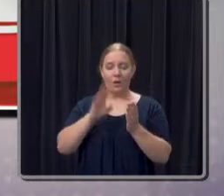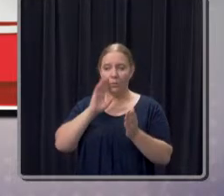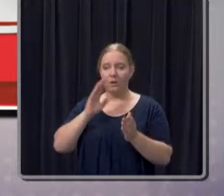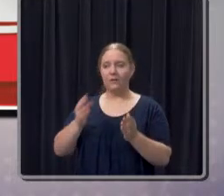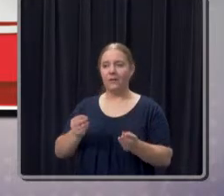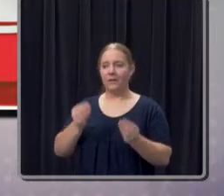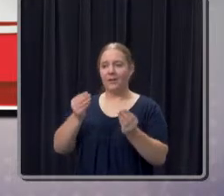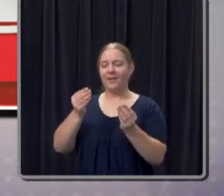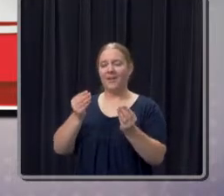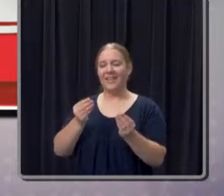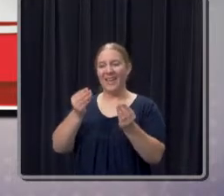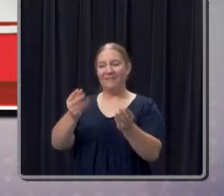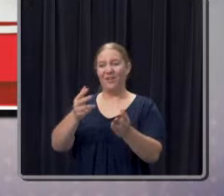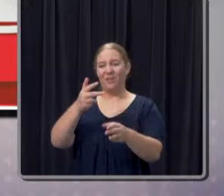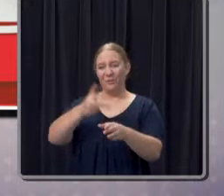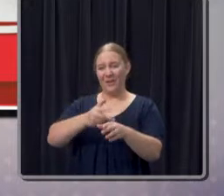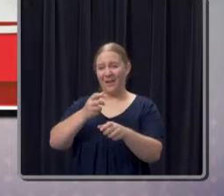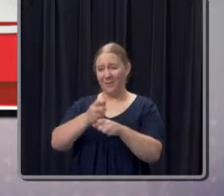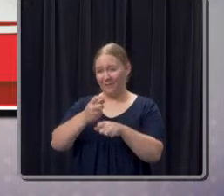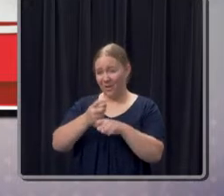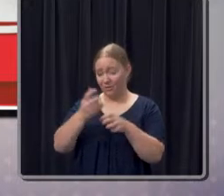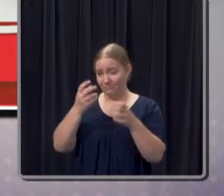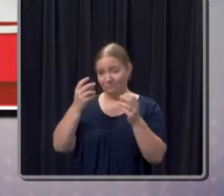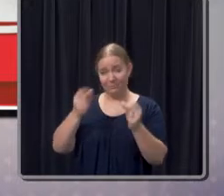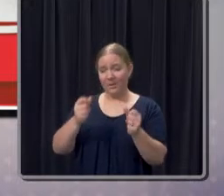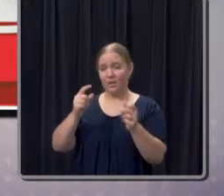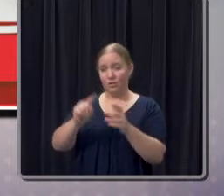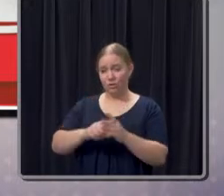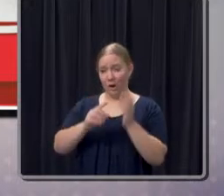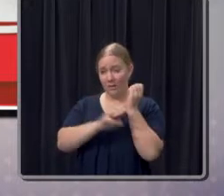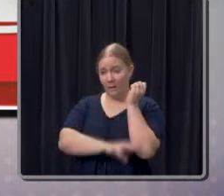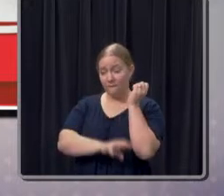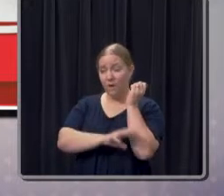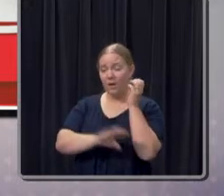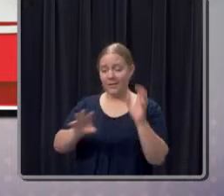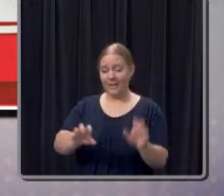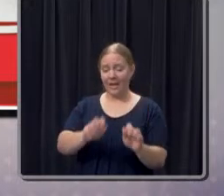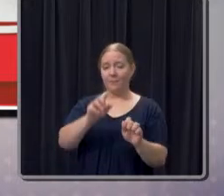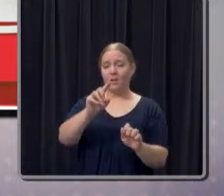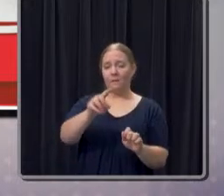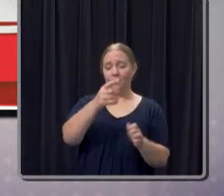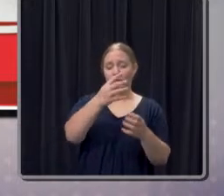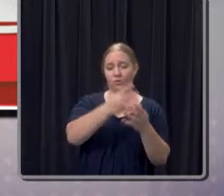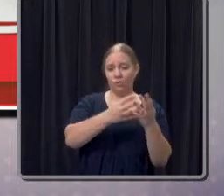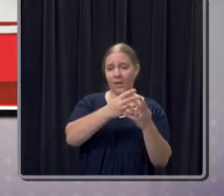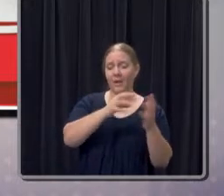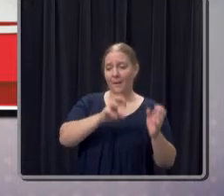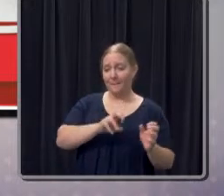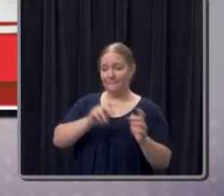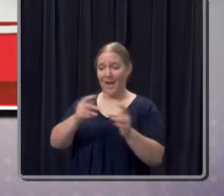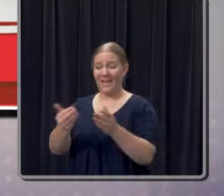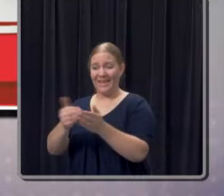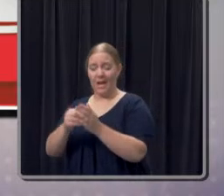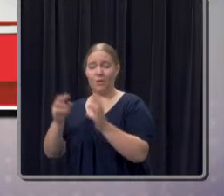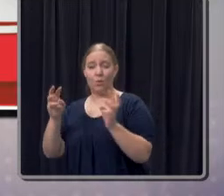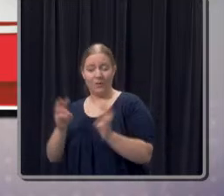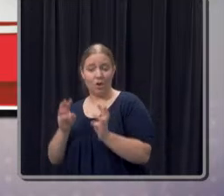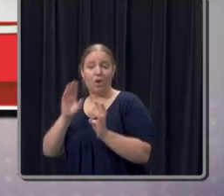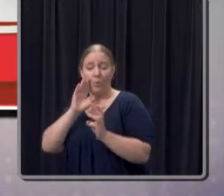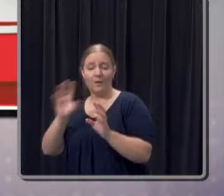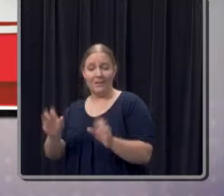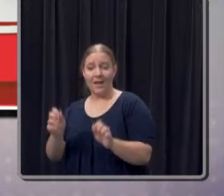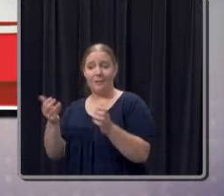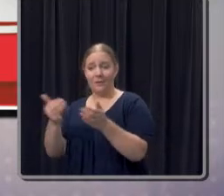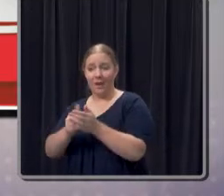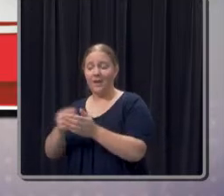3 times a year. And so right away as we start the fall is when they take their first screener, then we come back around again in the winter, and then we'll